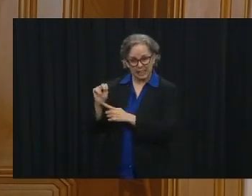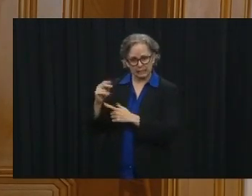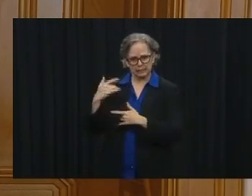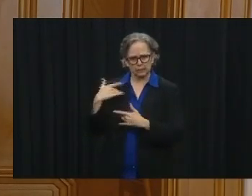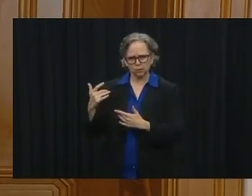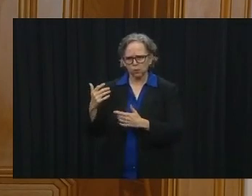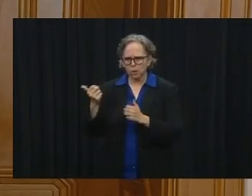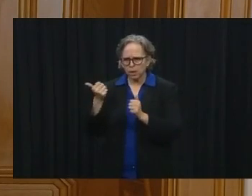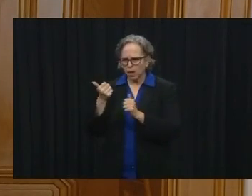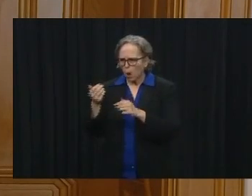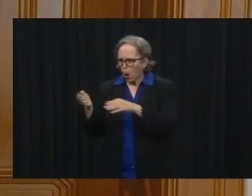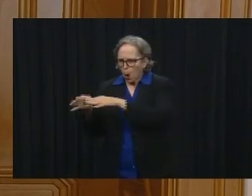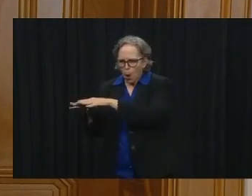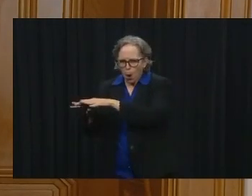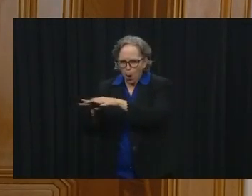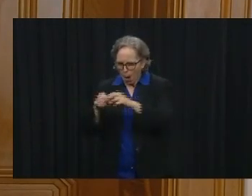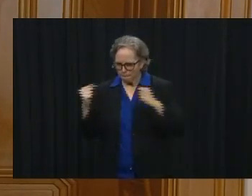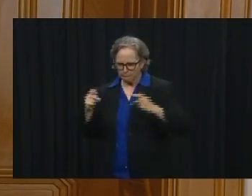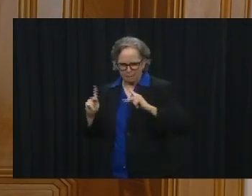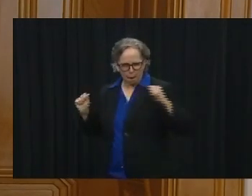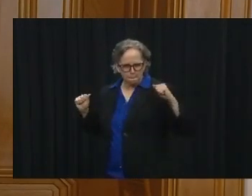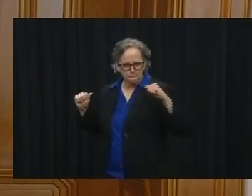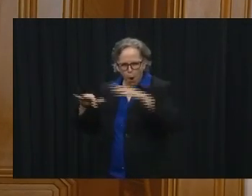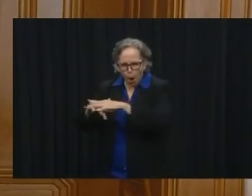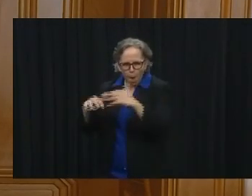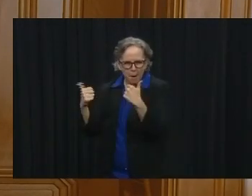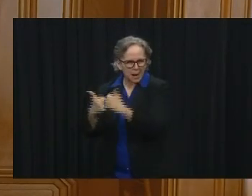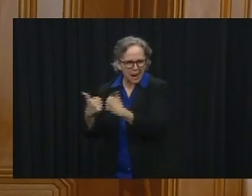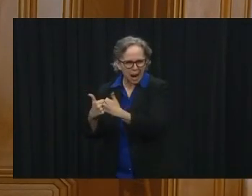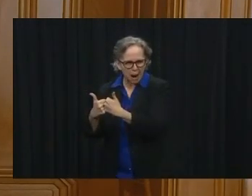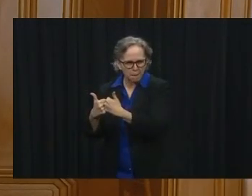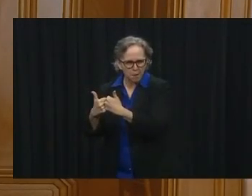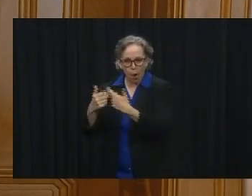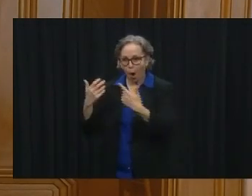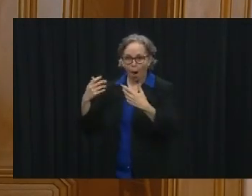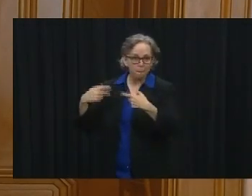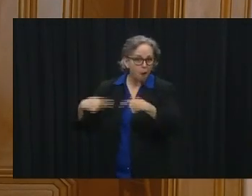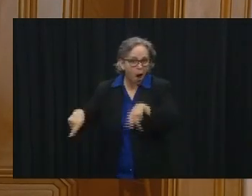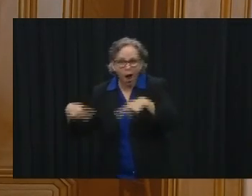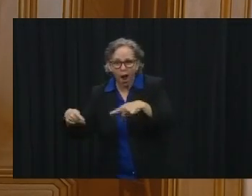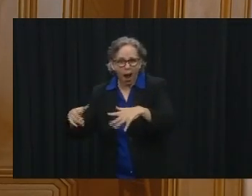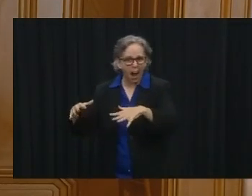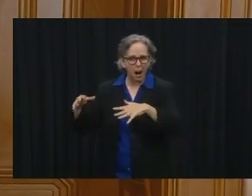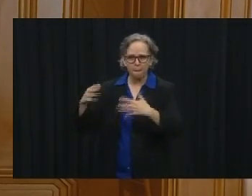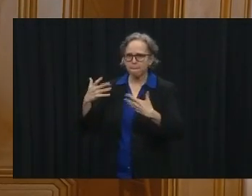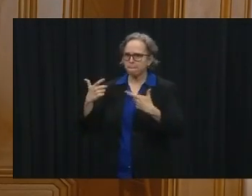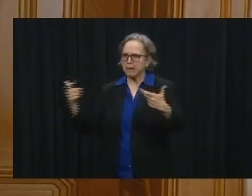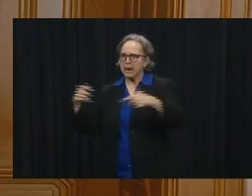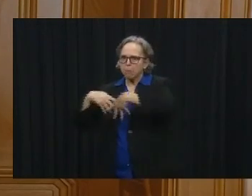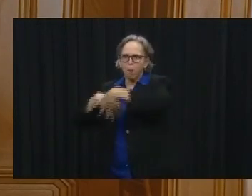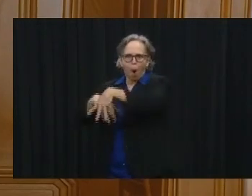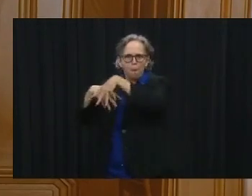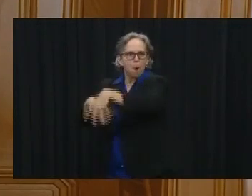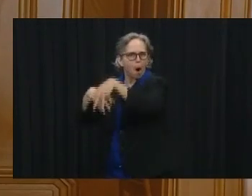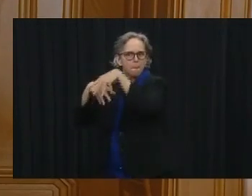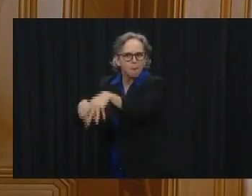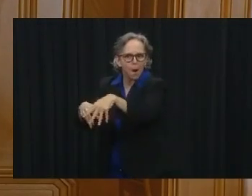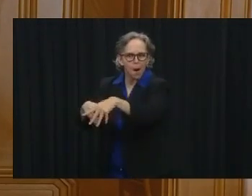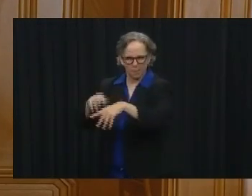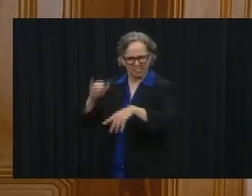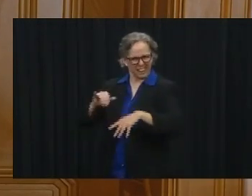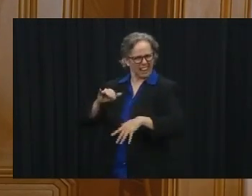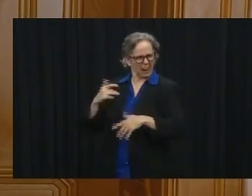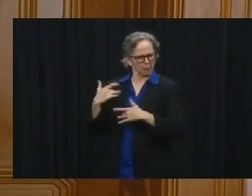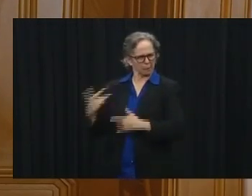everybody either goes to the game or parties, and there's always a big parade. And I think it was very